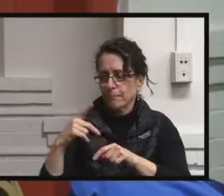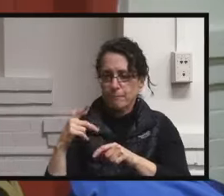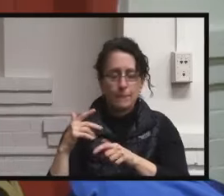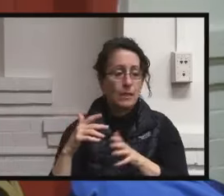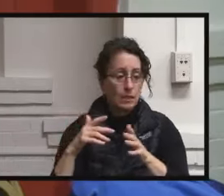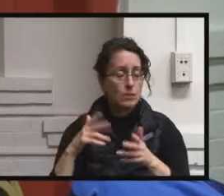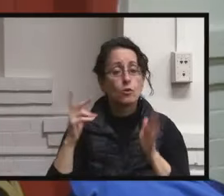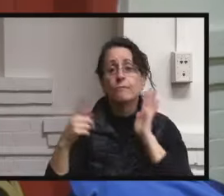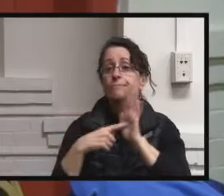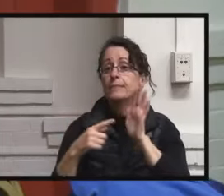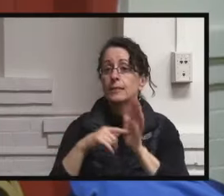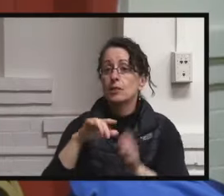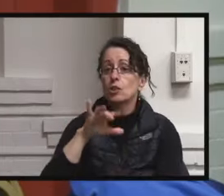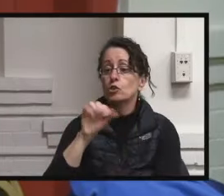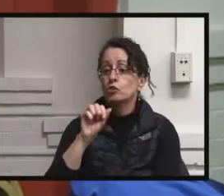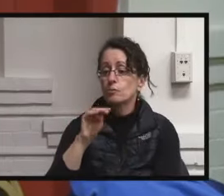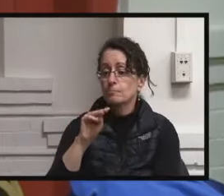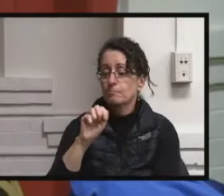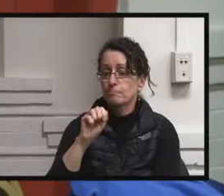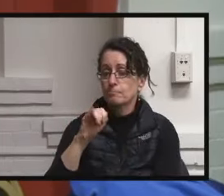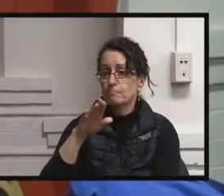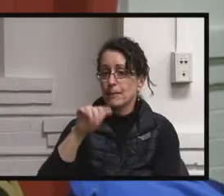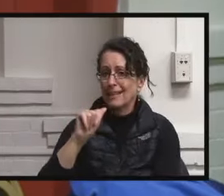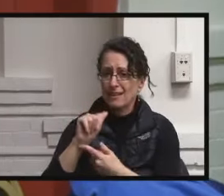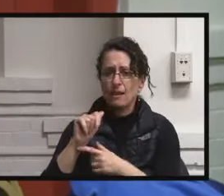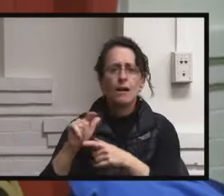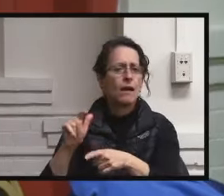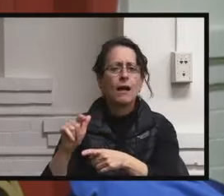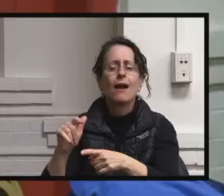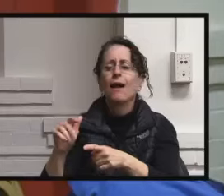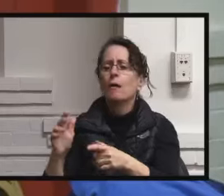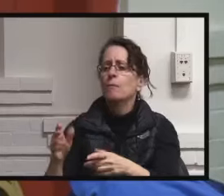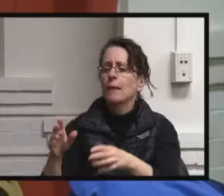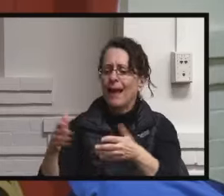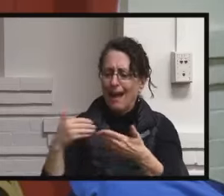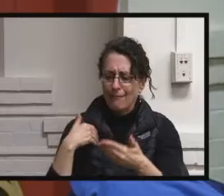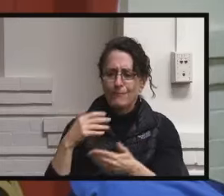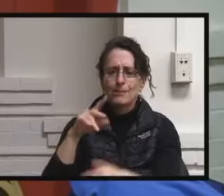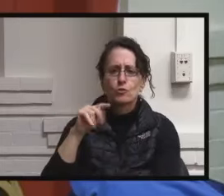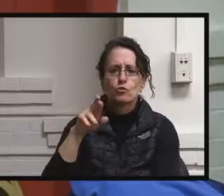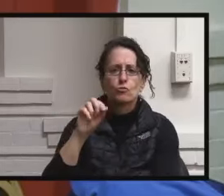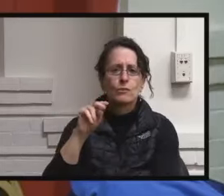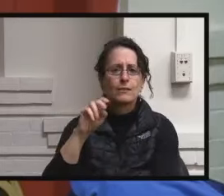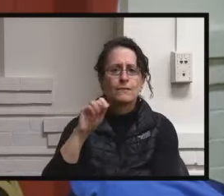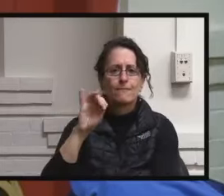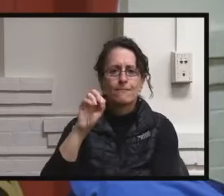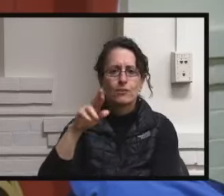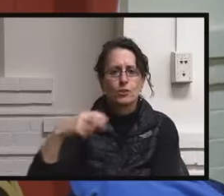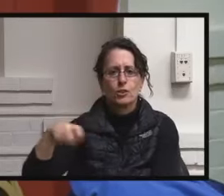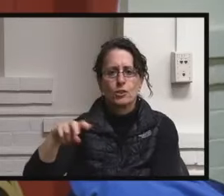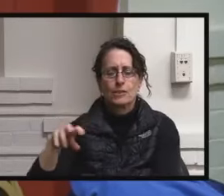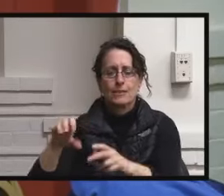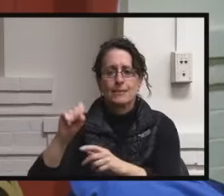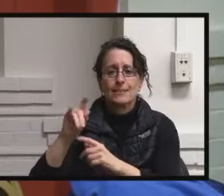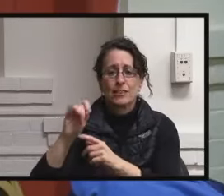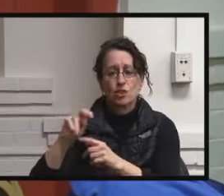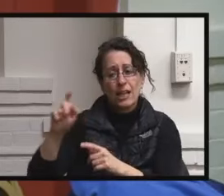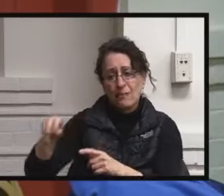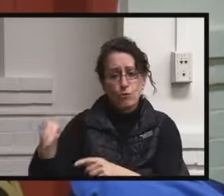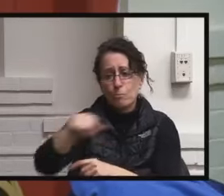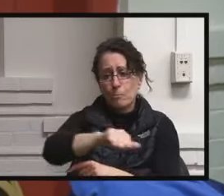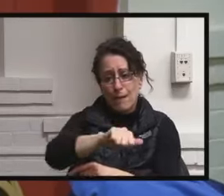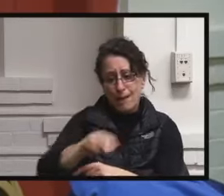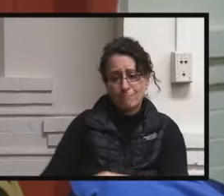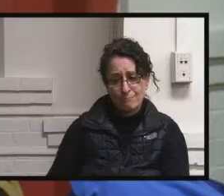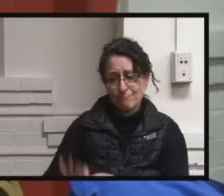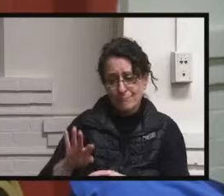which has transfer stations, would have to pay for those recyclables on their own. And I think the impact to